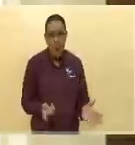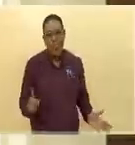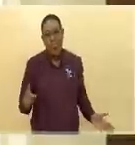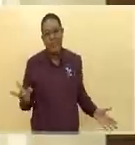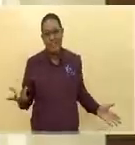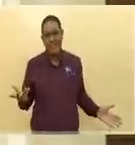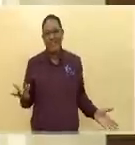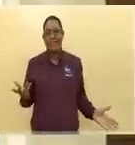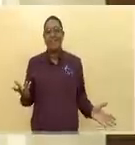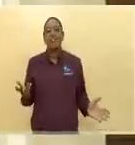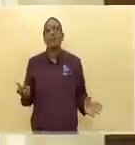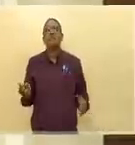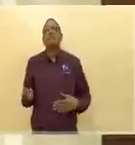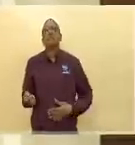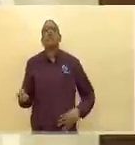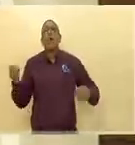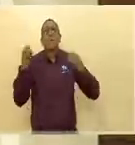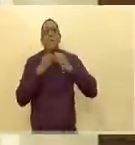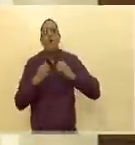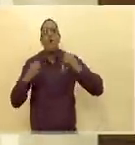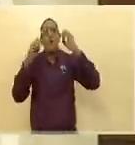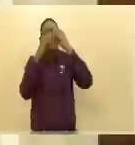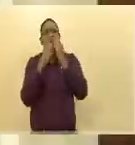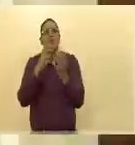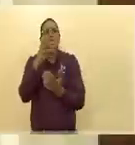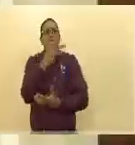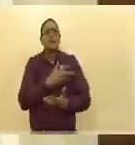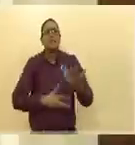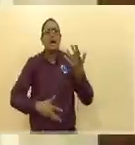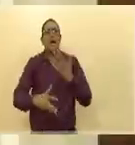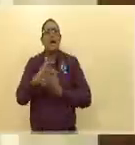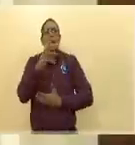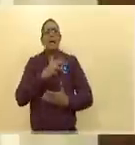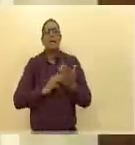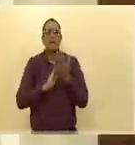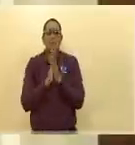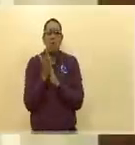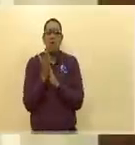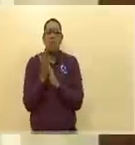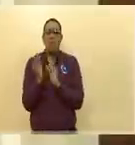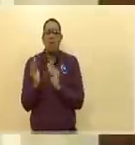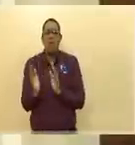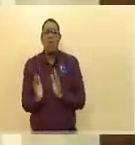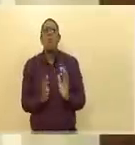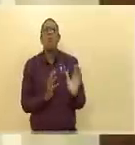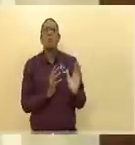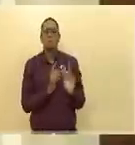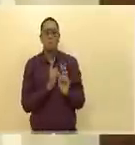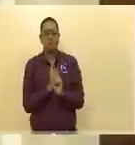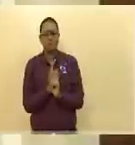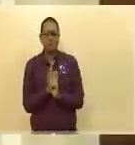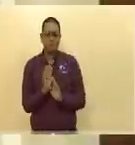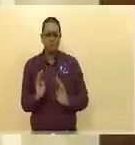more and more, however, as our society becomes ordered and orderly, the need